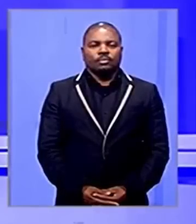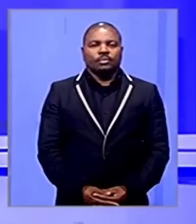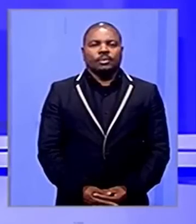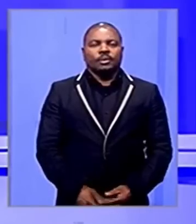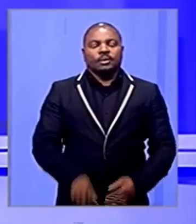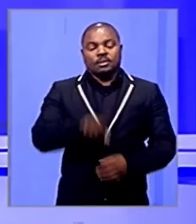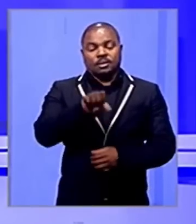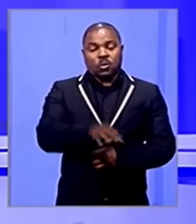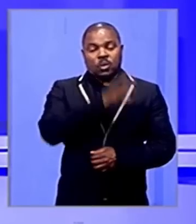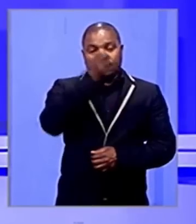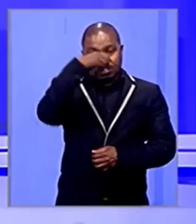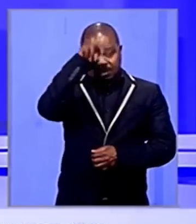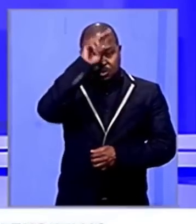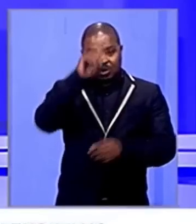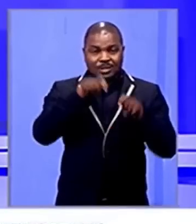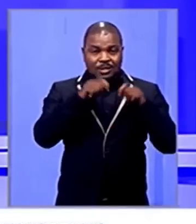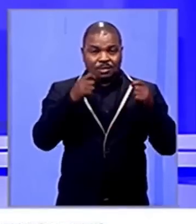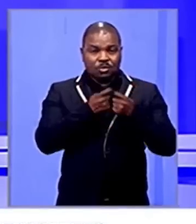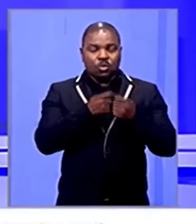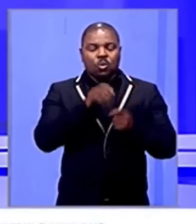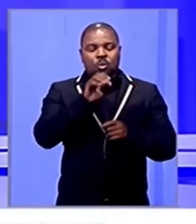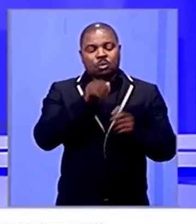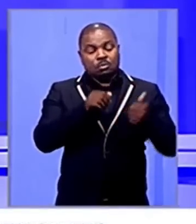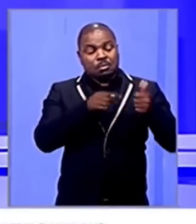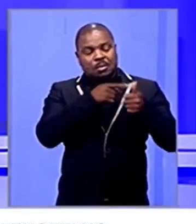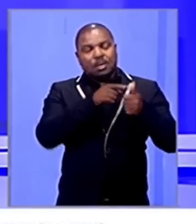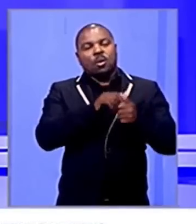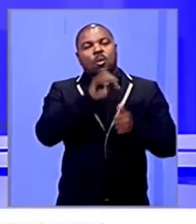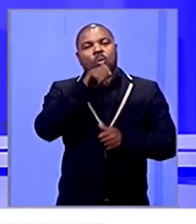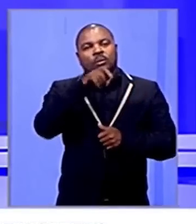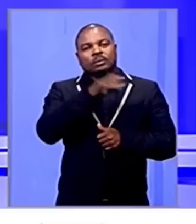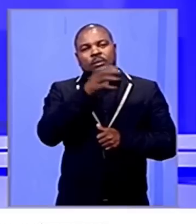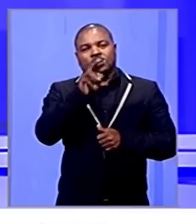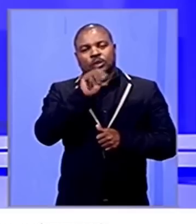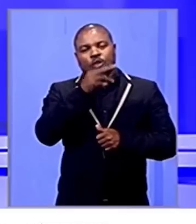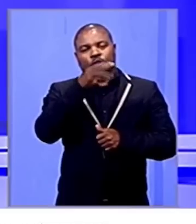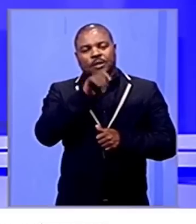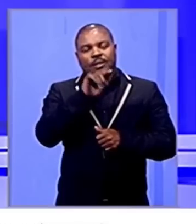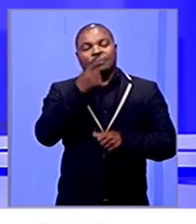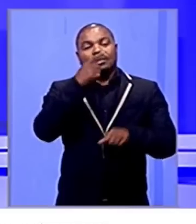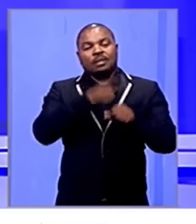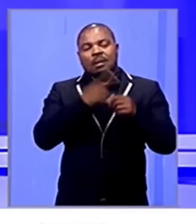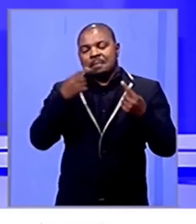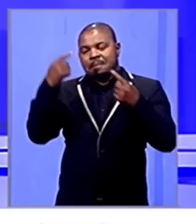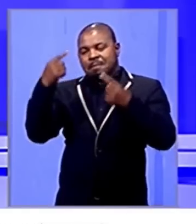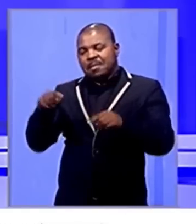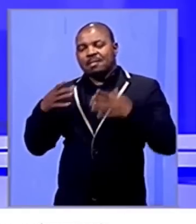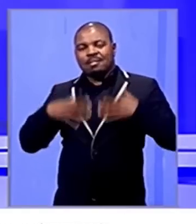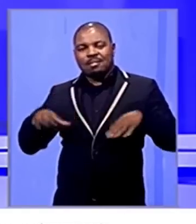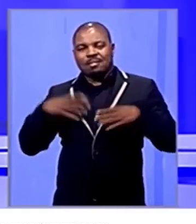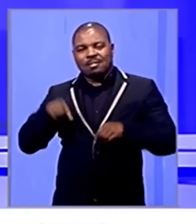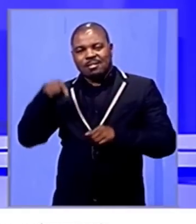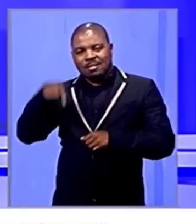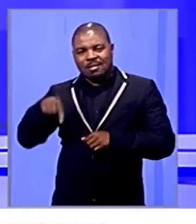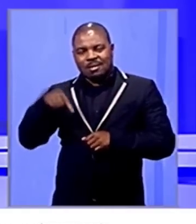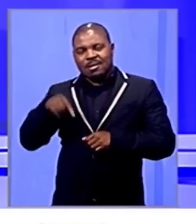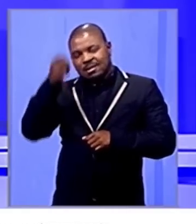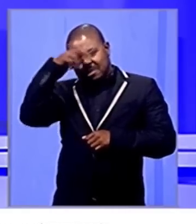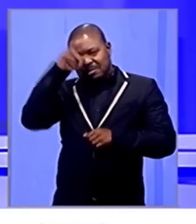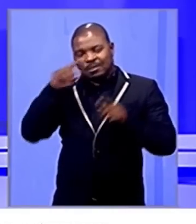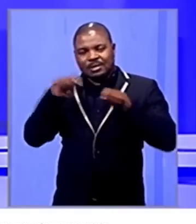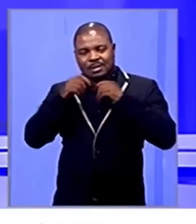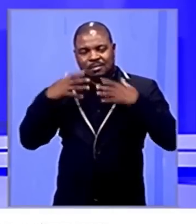Propo ya Springbok Ox Ntšhe o tlile go tlhagelela lekgetlo lwa ntlha ka mmala o motala le serolwana monongwaga fa Afrika Borwa